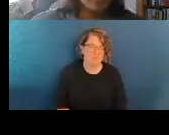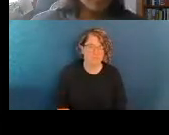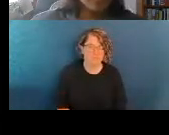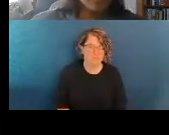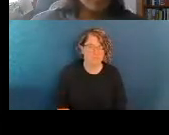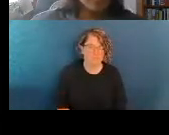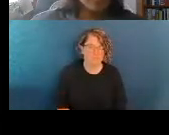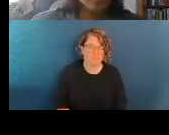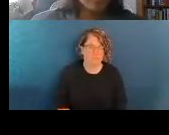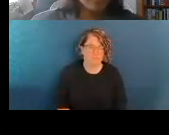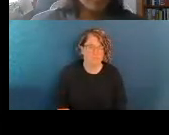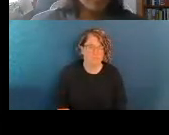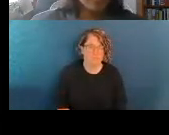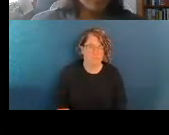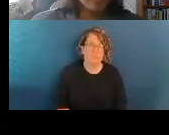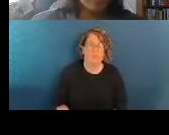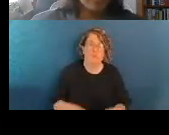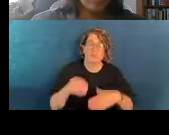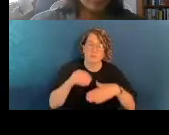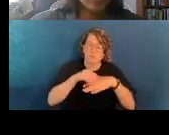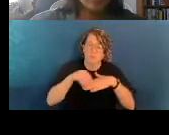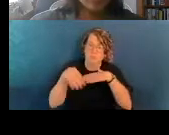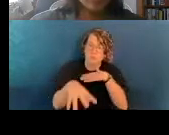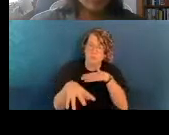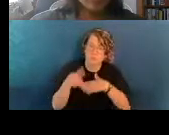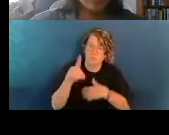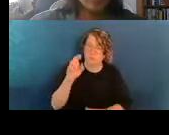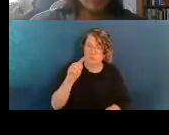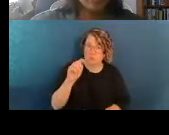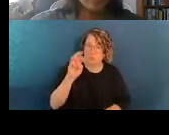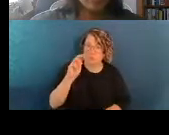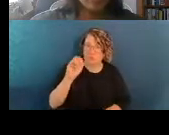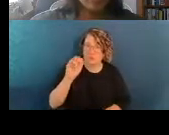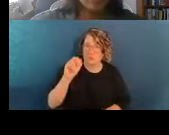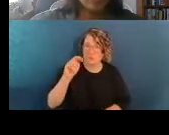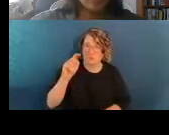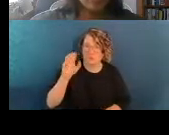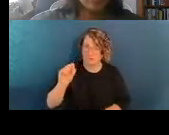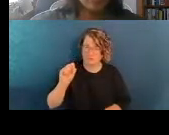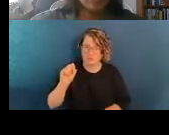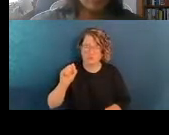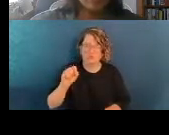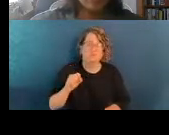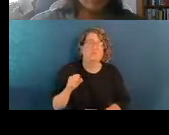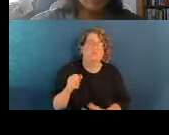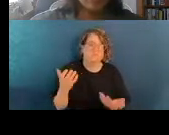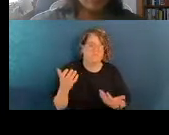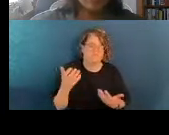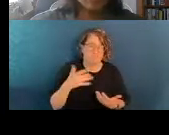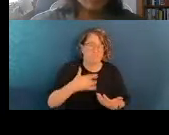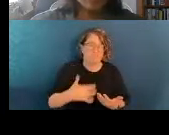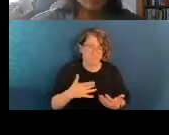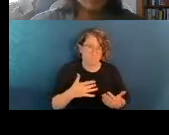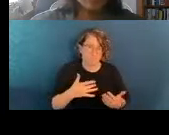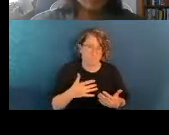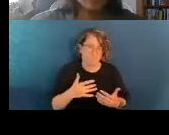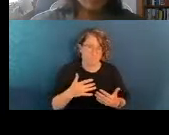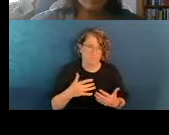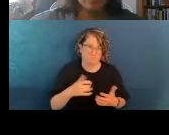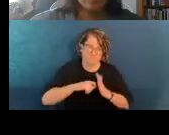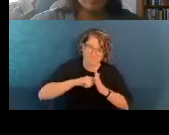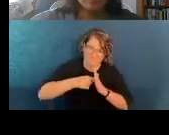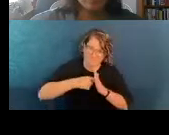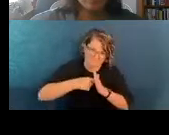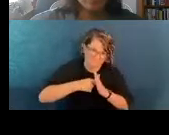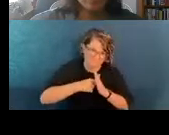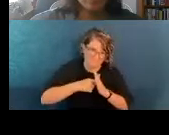When we're talking about determinants and having these broader conversations, the term equity is a key concept in thinking about the